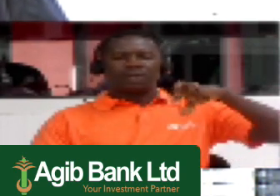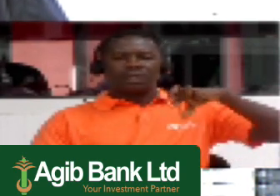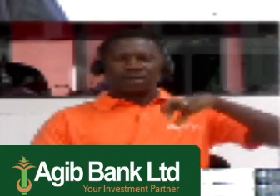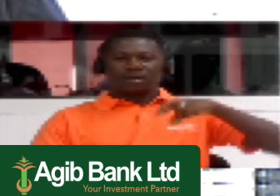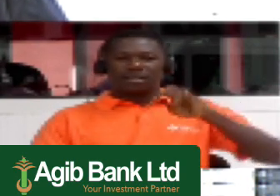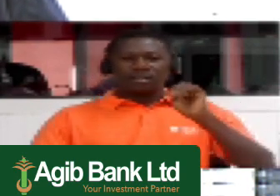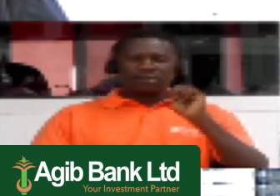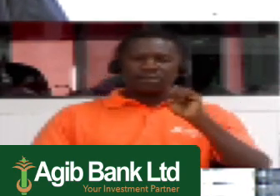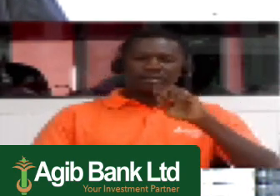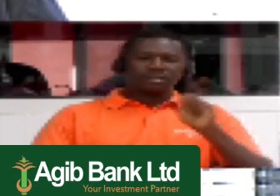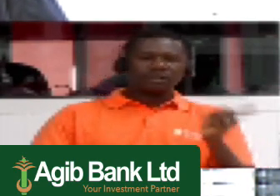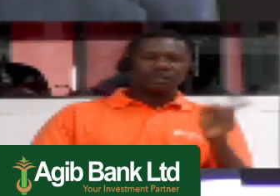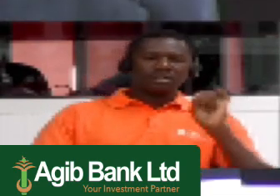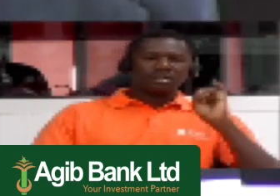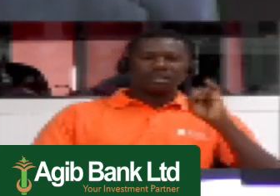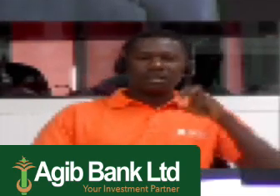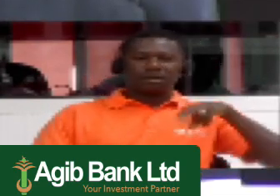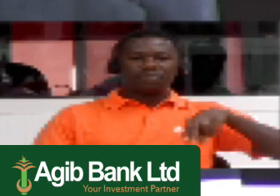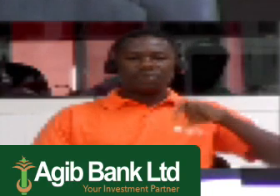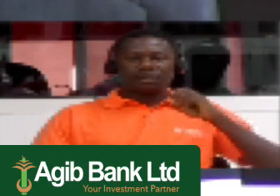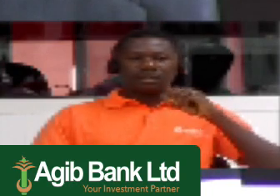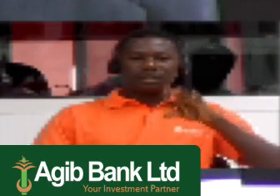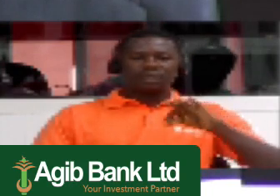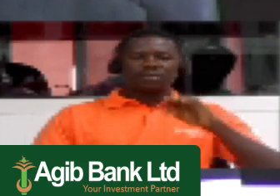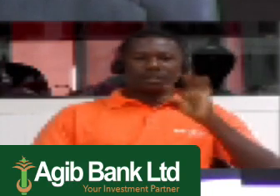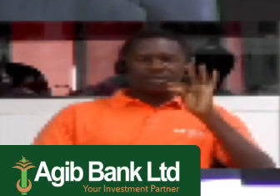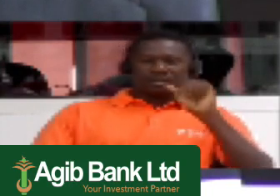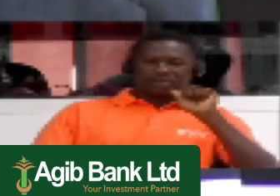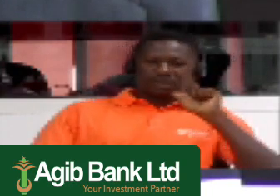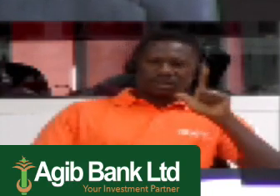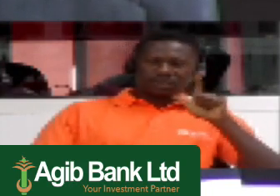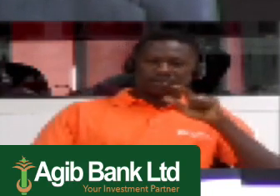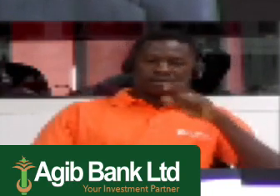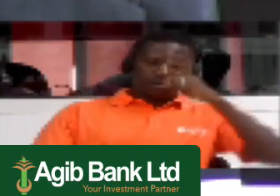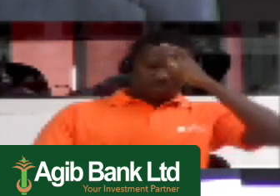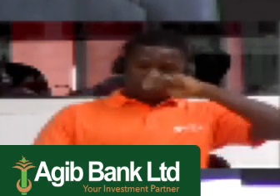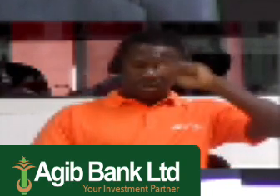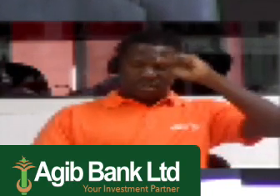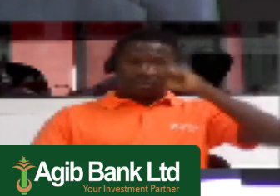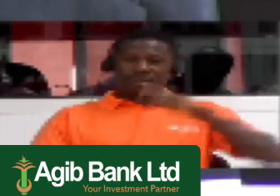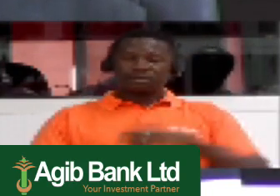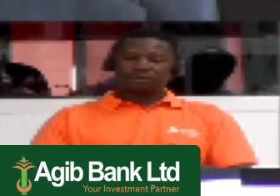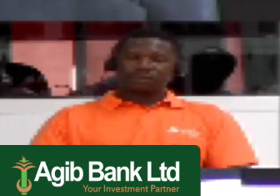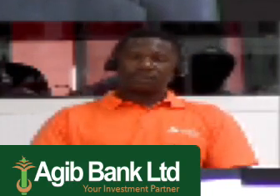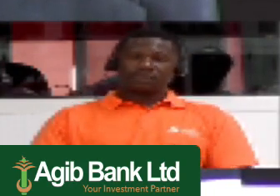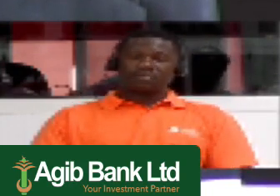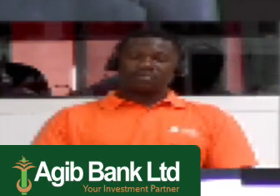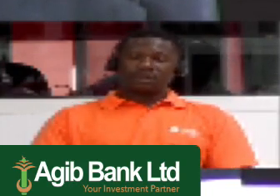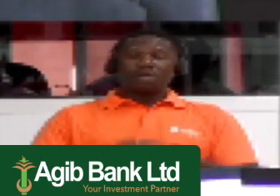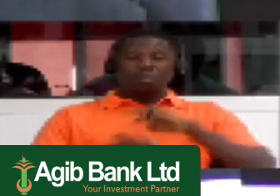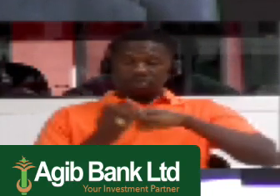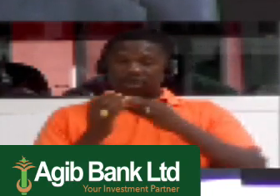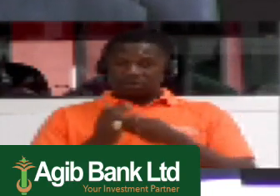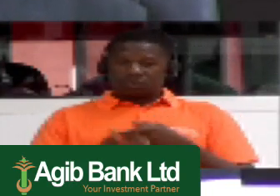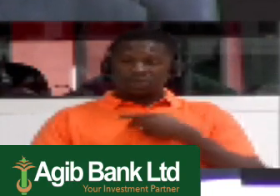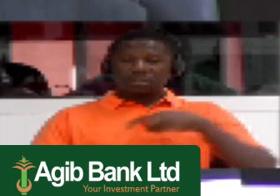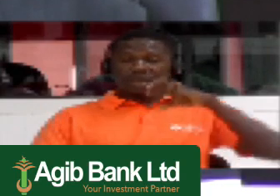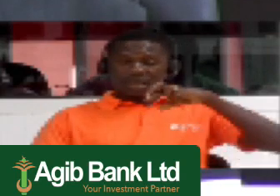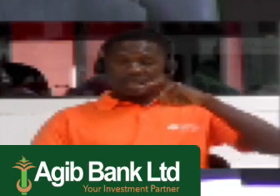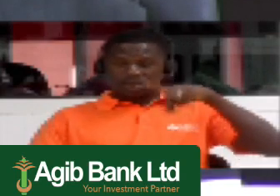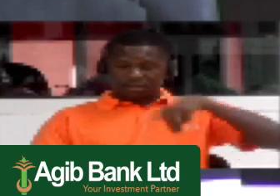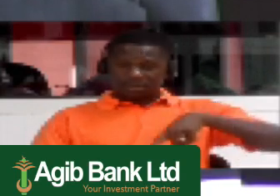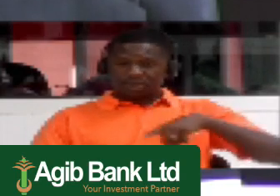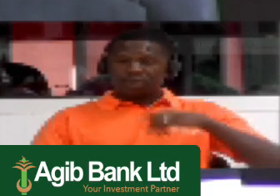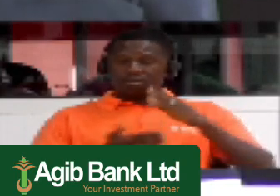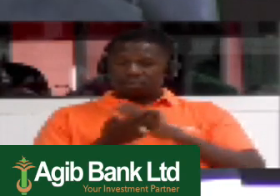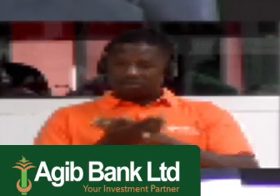And you were with the regimental police before you went into the military police, is that correct? Ako so wala mi ko ibe regimental police le janni